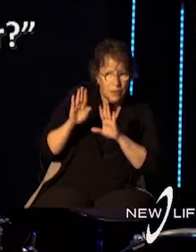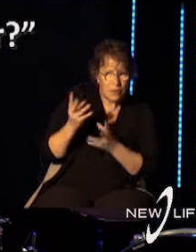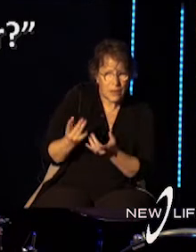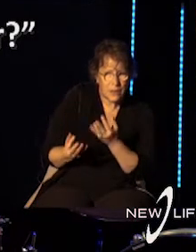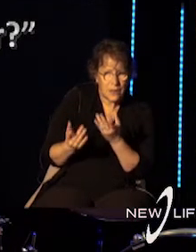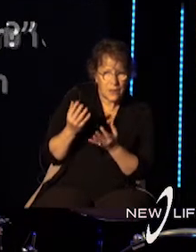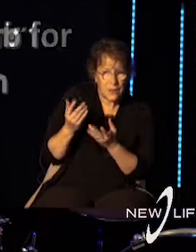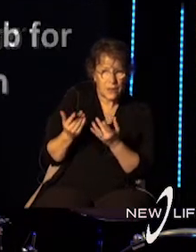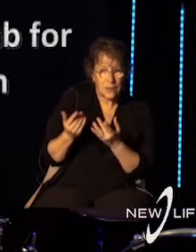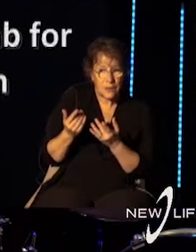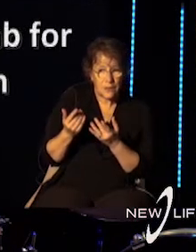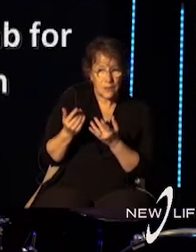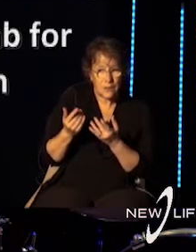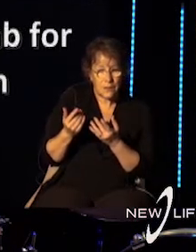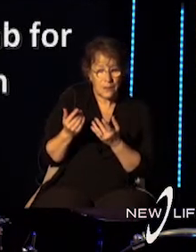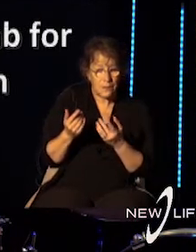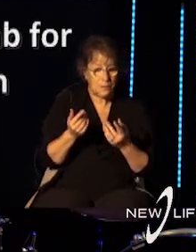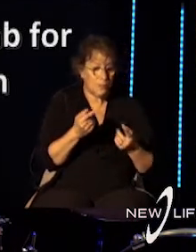Abraham answered,